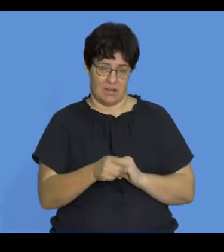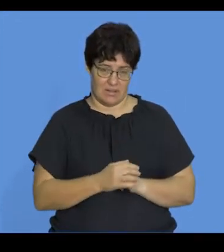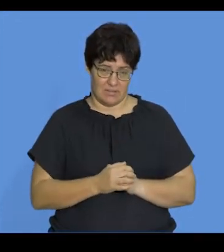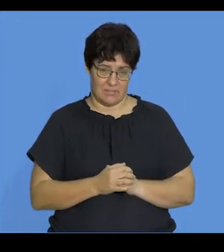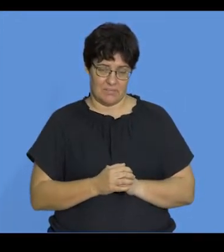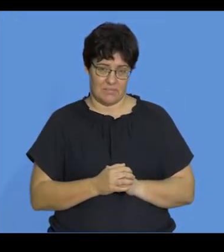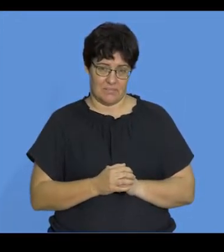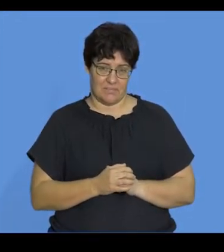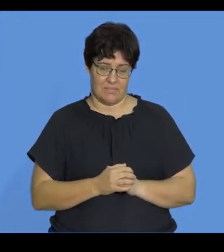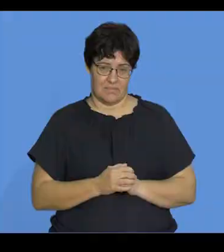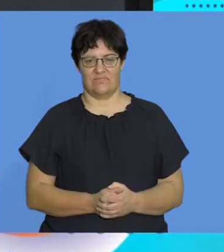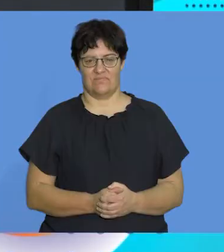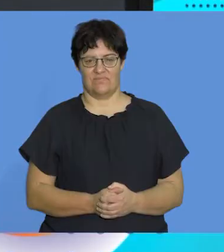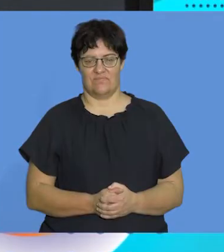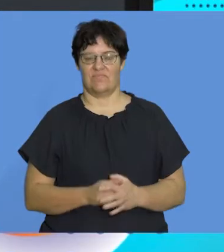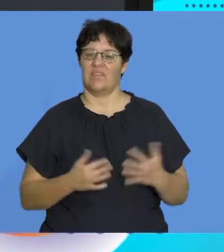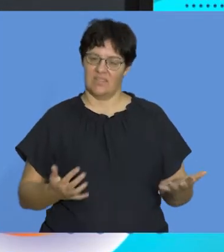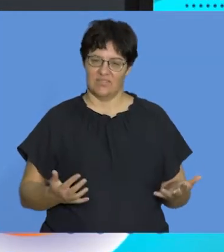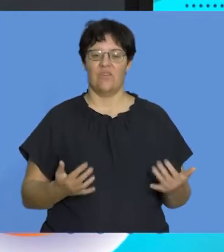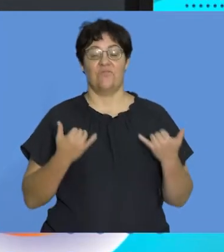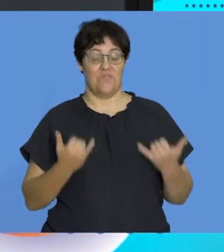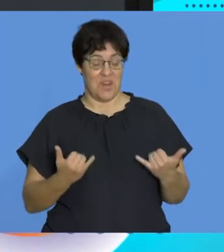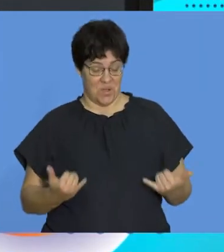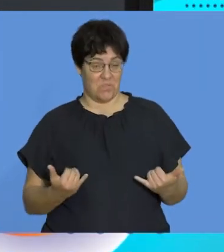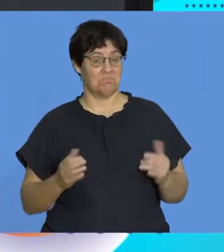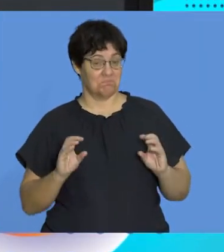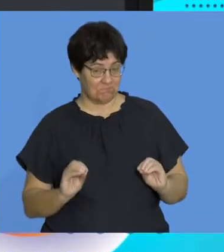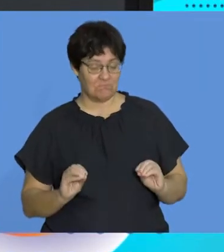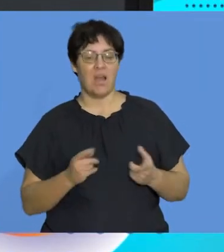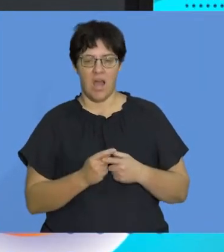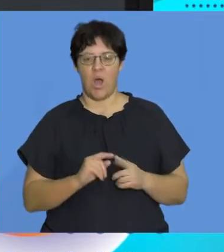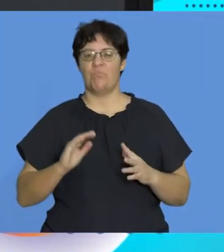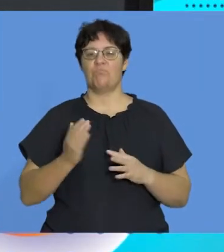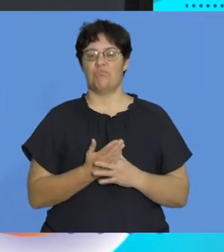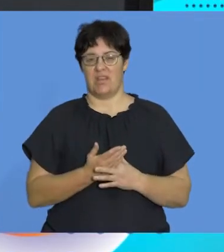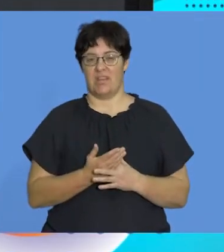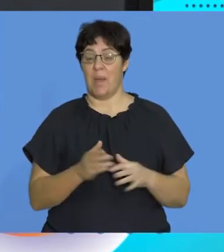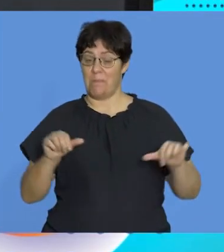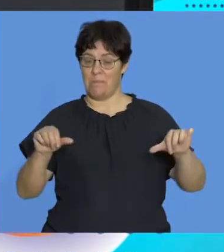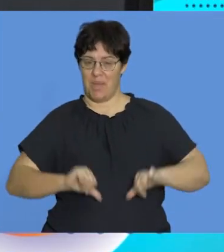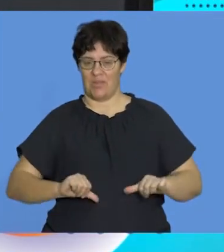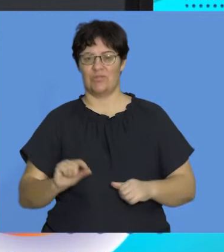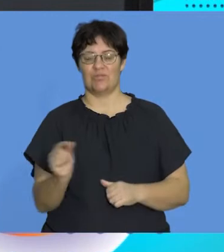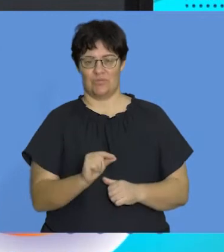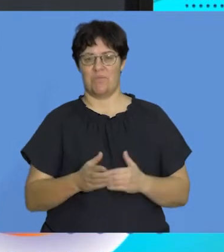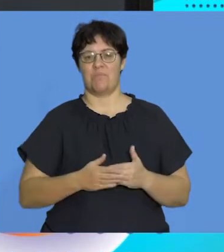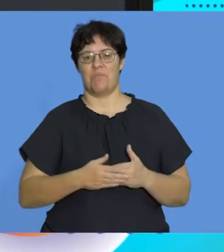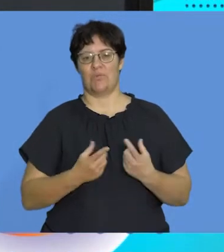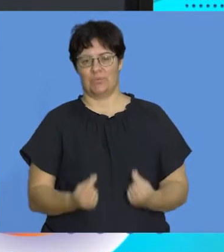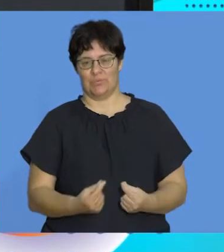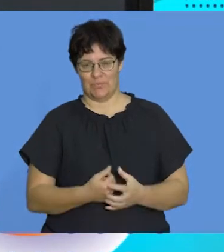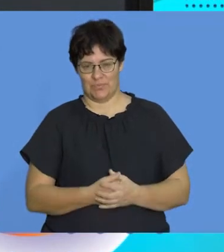problems, okay? Well, that's it for now. We shall take a short break for now, and then we'll come back and do more problems.